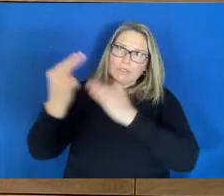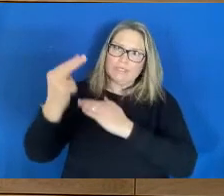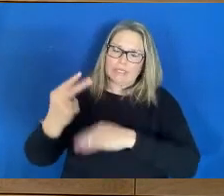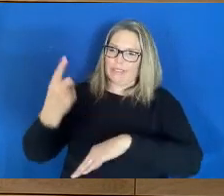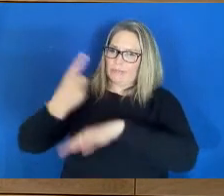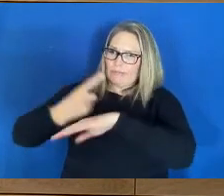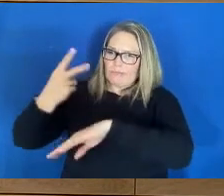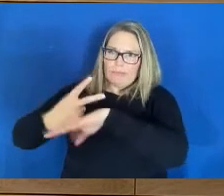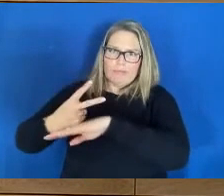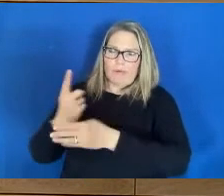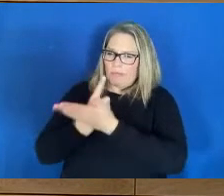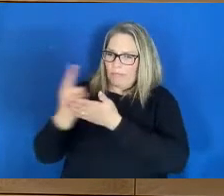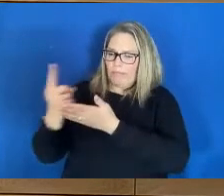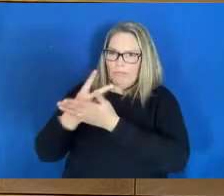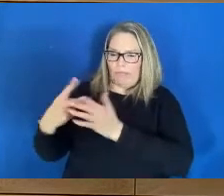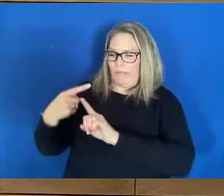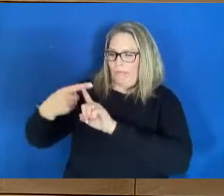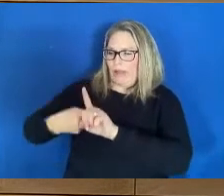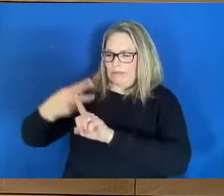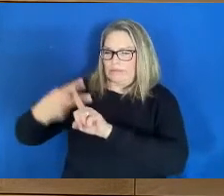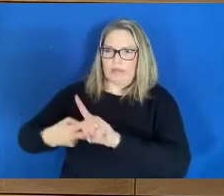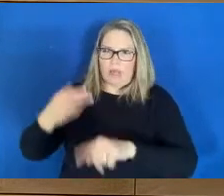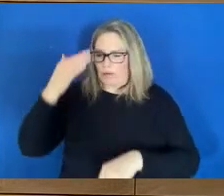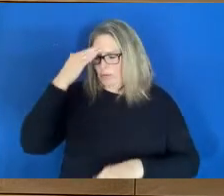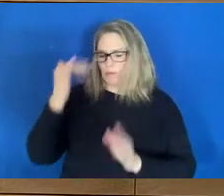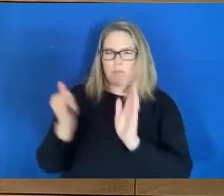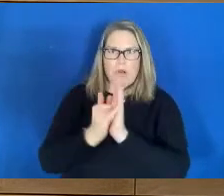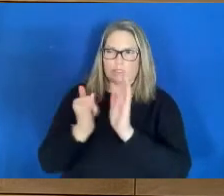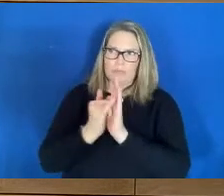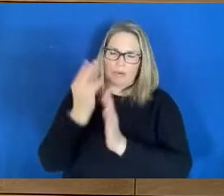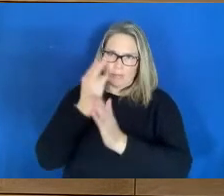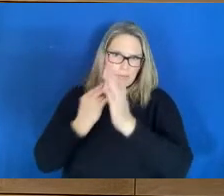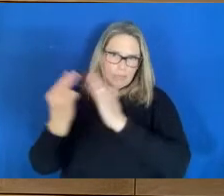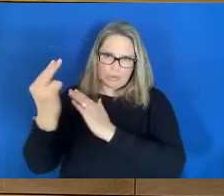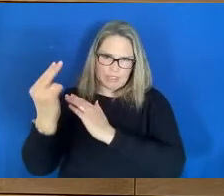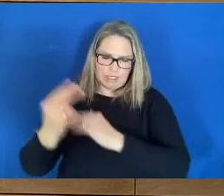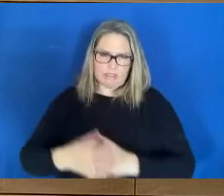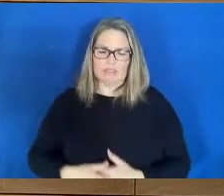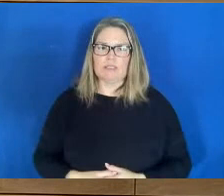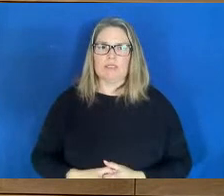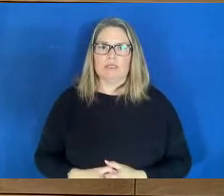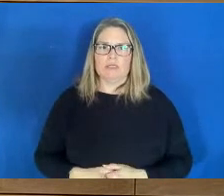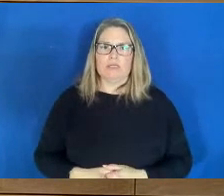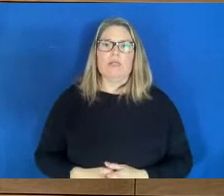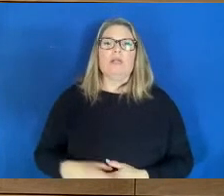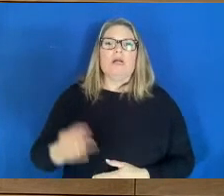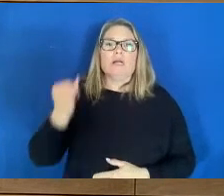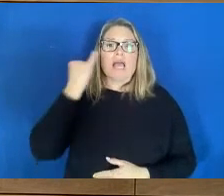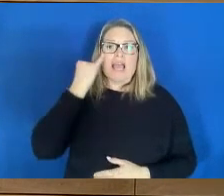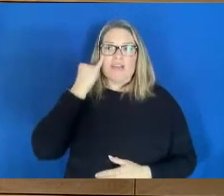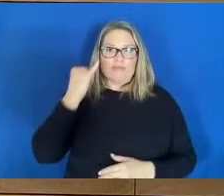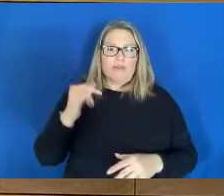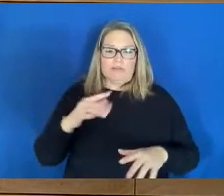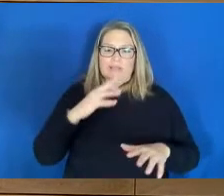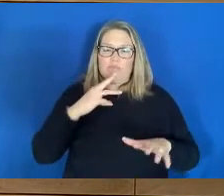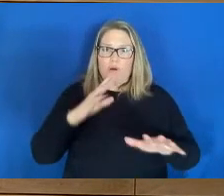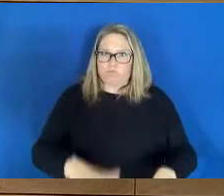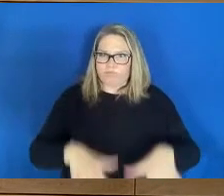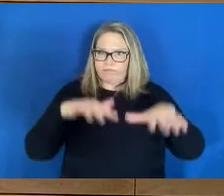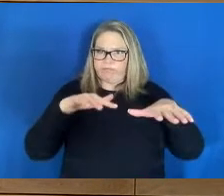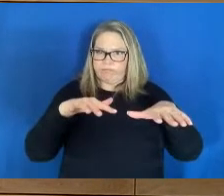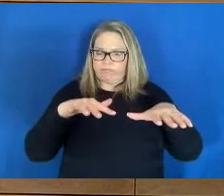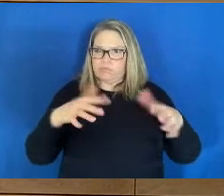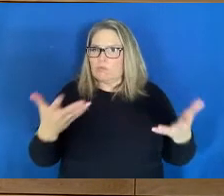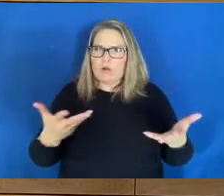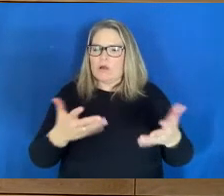weeks and months, but given the case that we get with the flooding in the province, what would be the